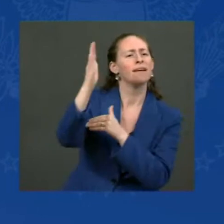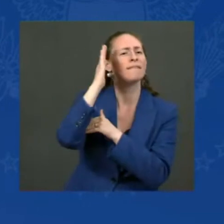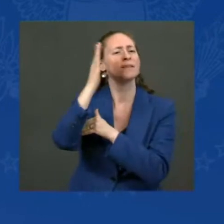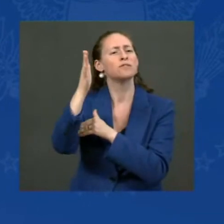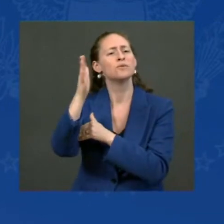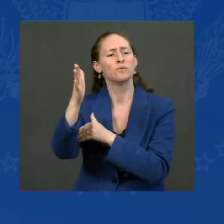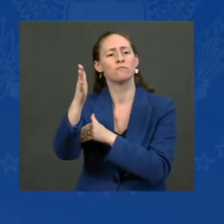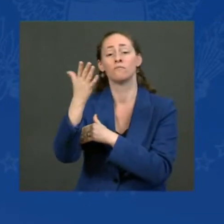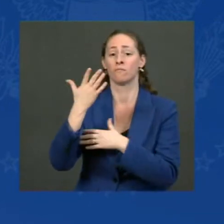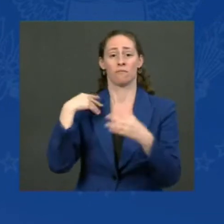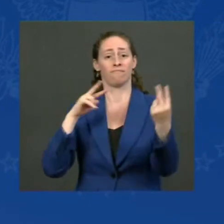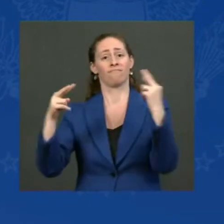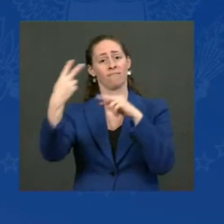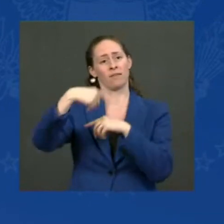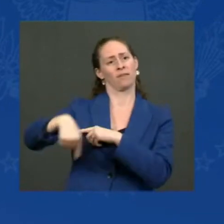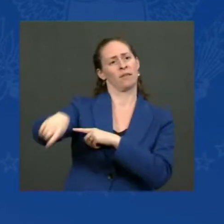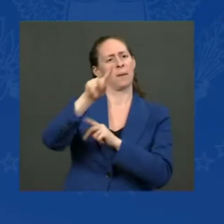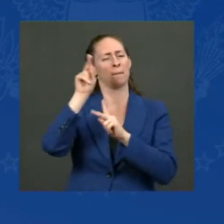to act together.